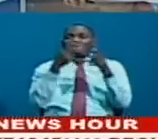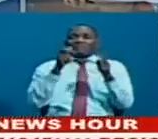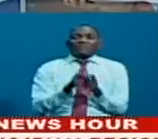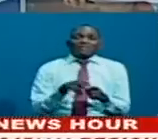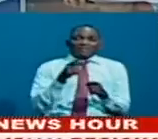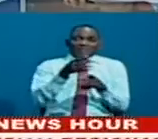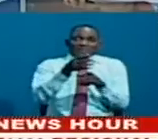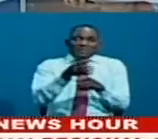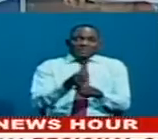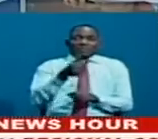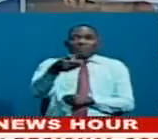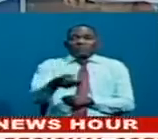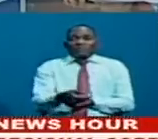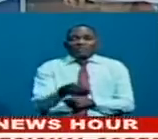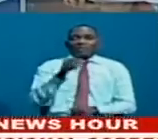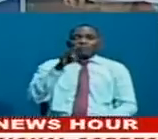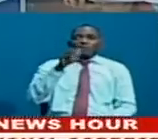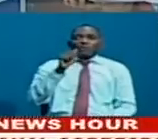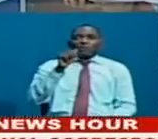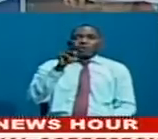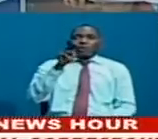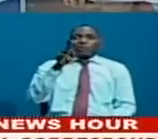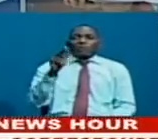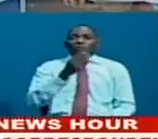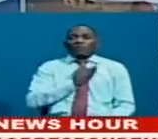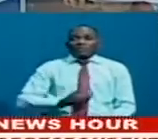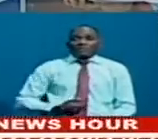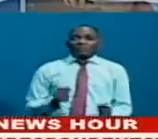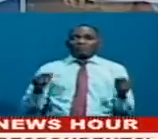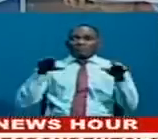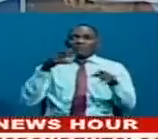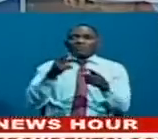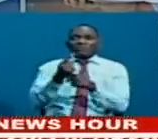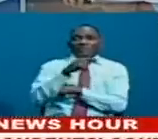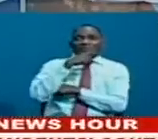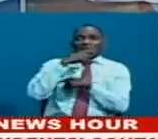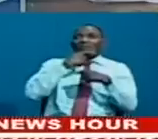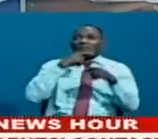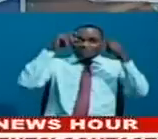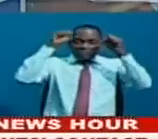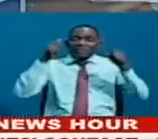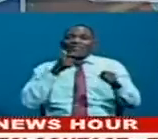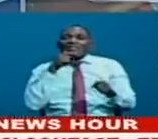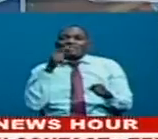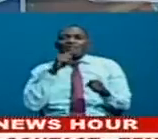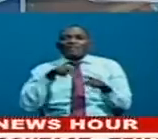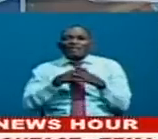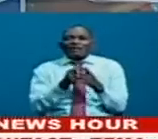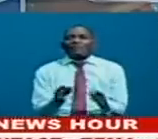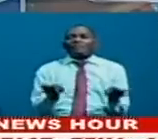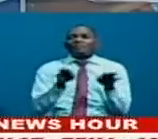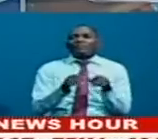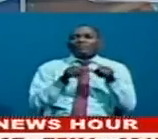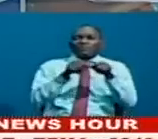Receiving the Bawku Naba and chiefs of the traditional area, the Flagstaff House, President Akufo-Addo stressed the importance of